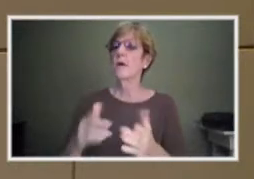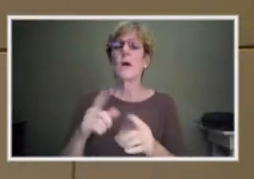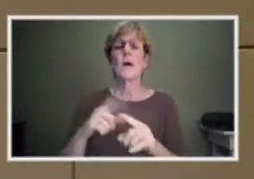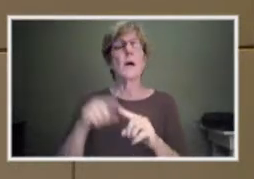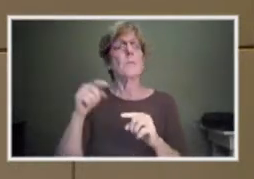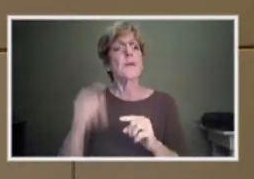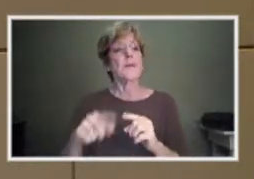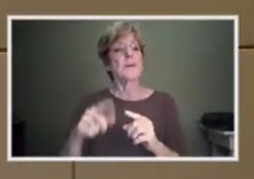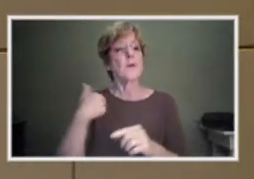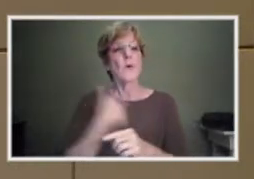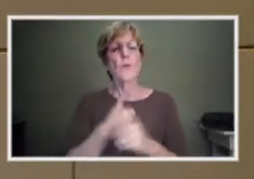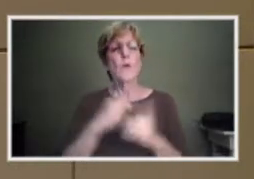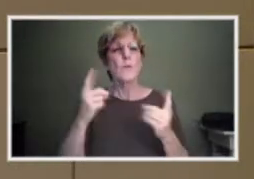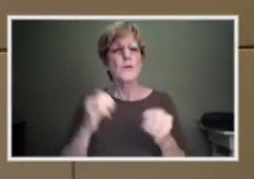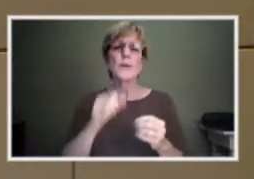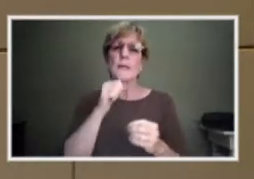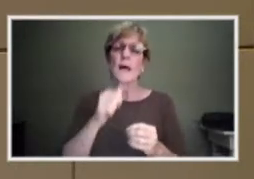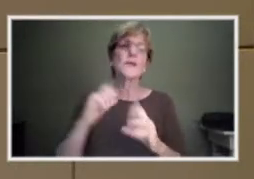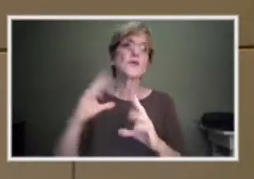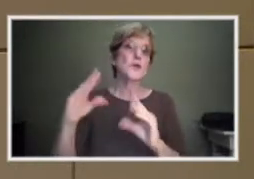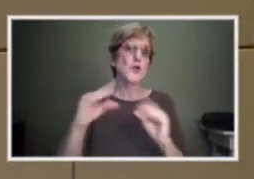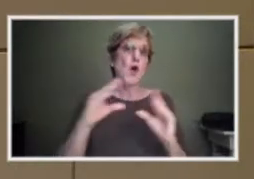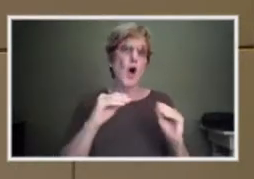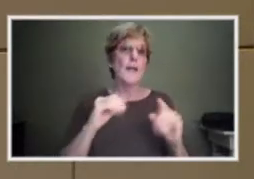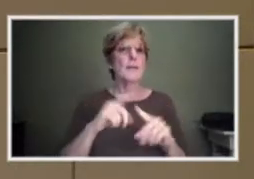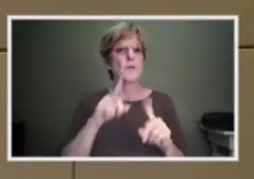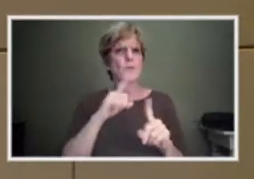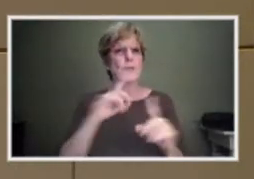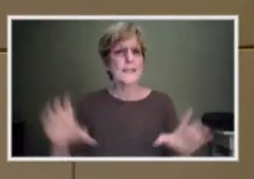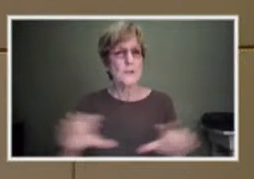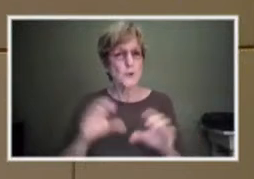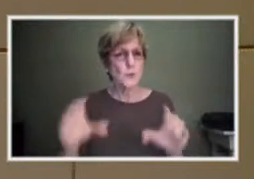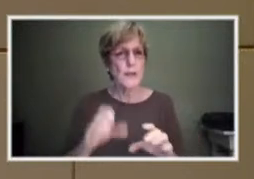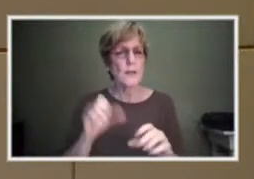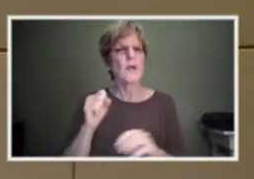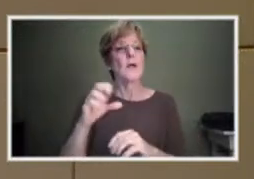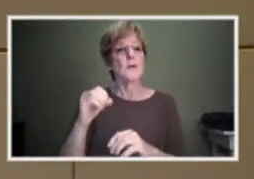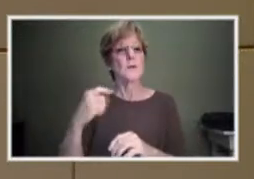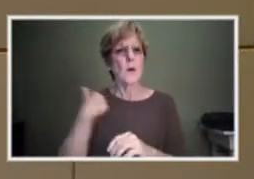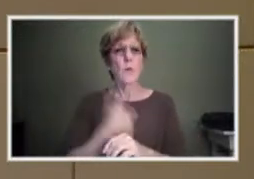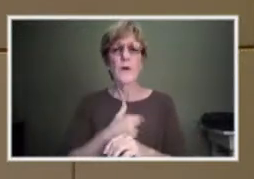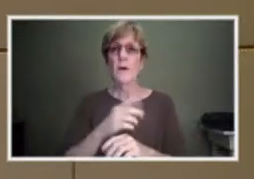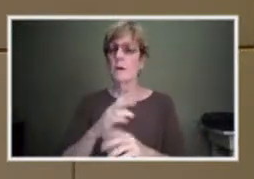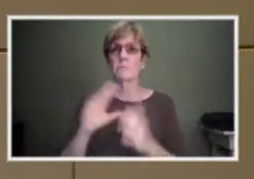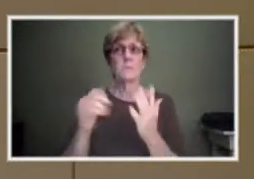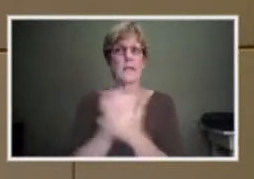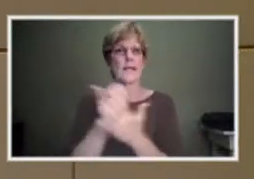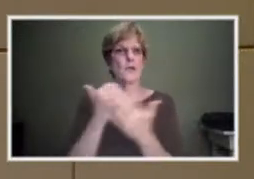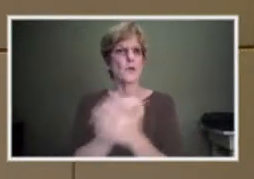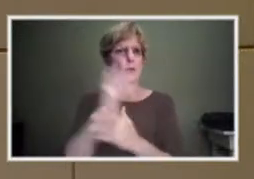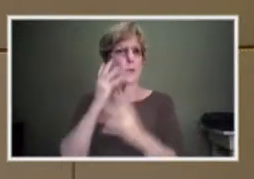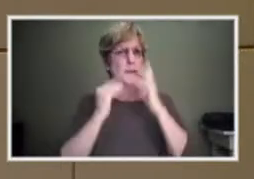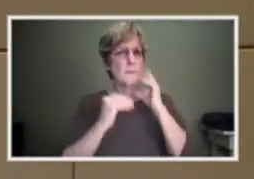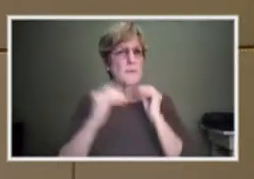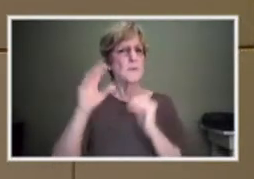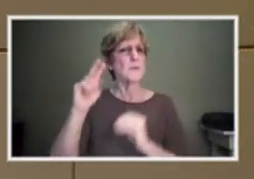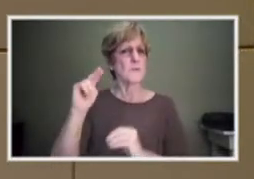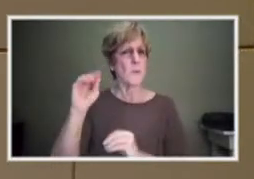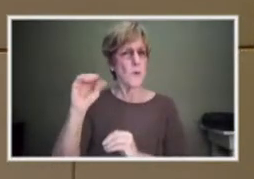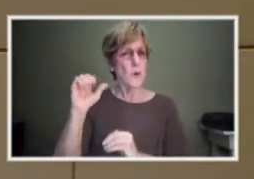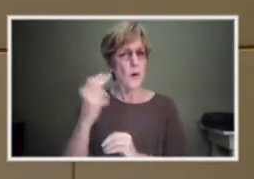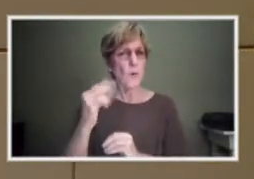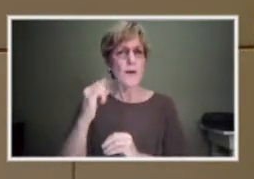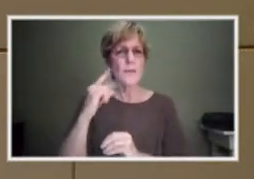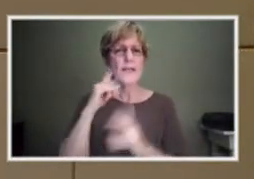doing. We're not just talking about it, we're doing it. We're in relatively uncharted waters when it comes to NOAA. It's a very